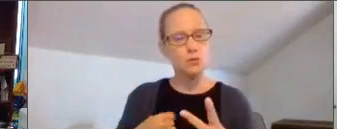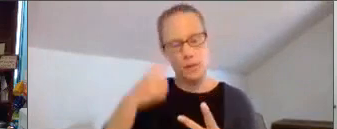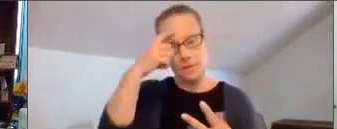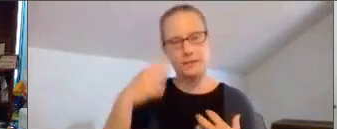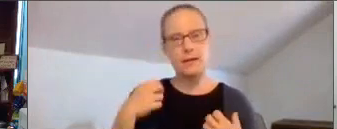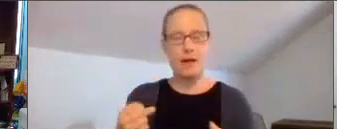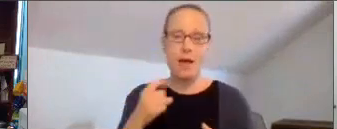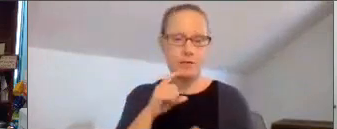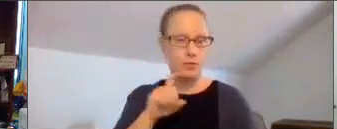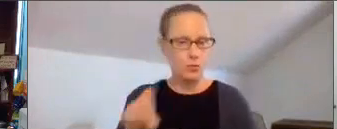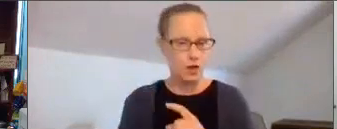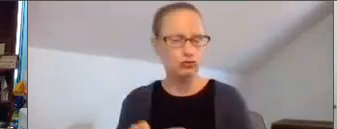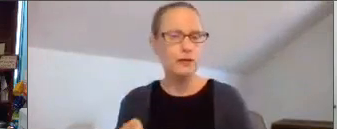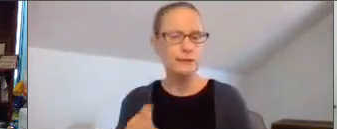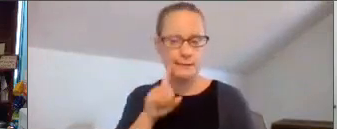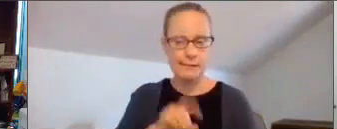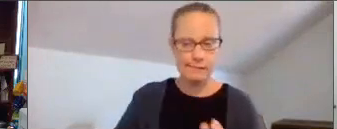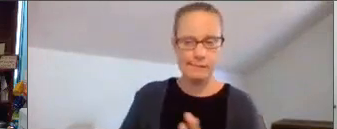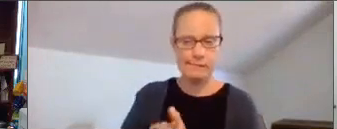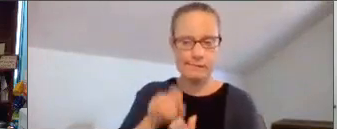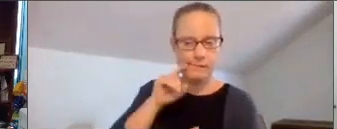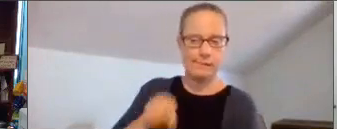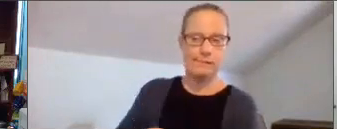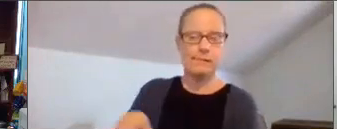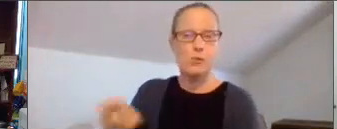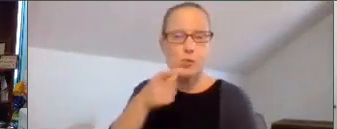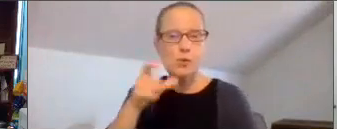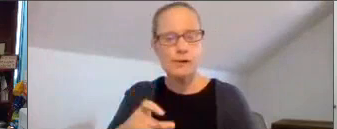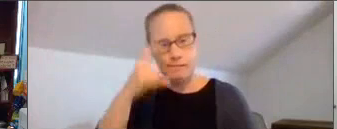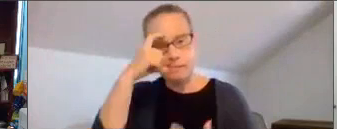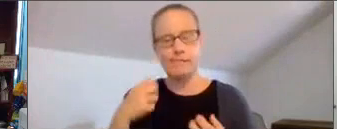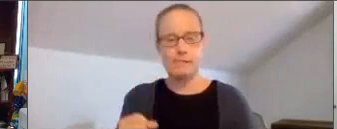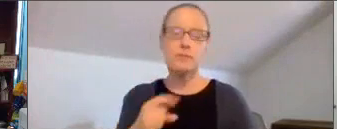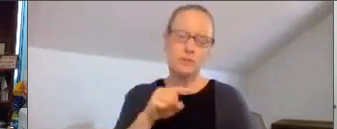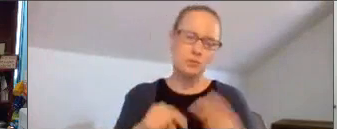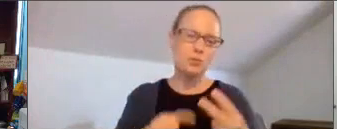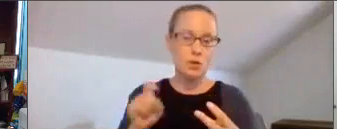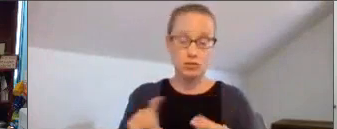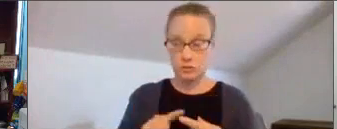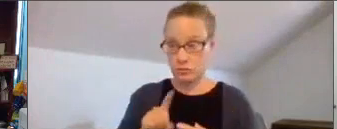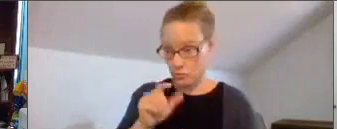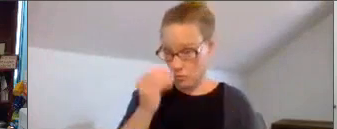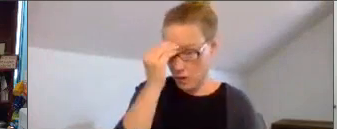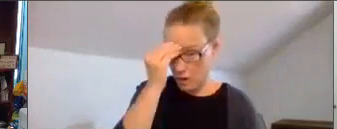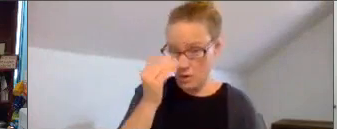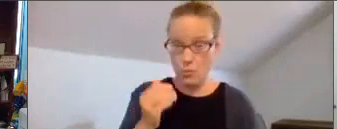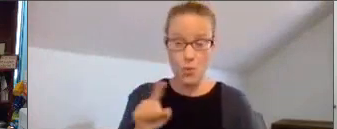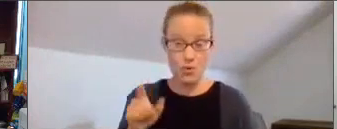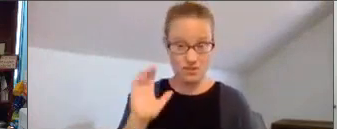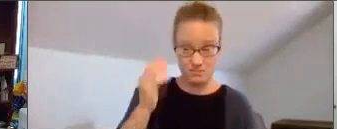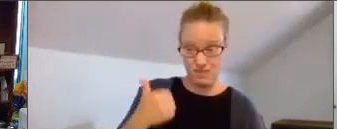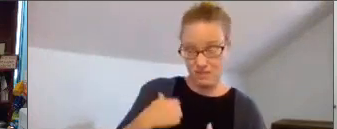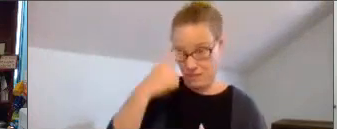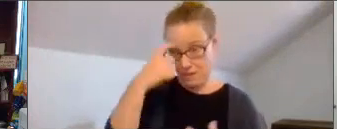that help identify calls that are eligible for CCD. And these are the 2 questions that they ask. Are you aware or do they appear to have a mental